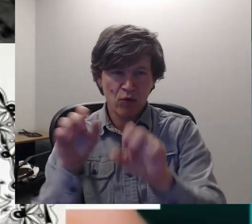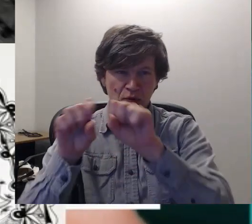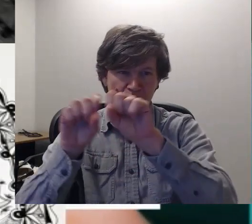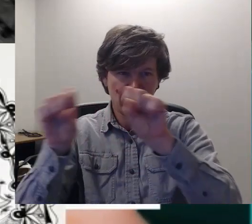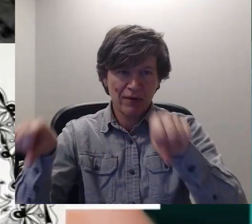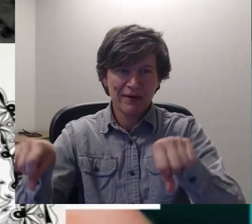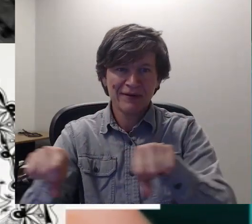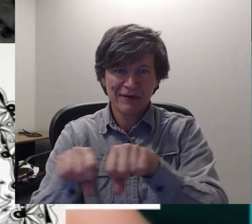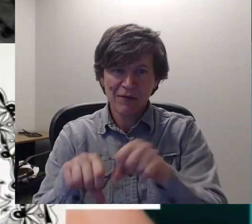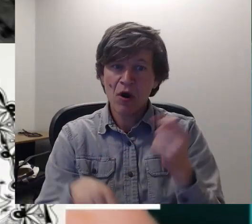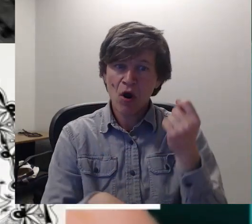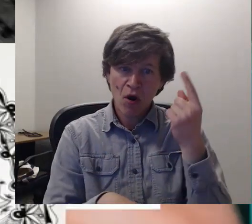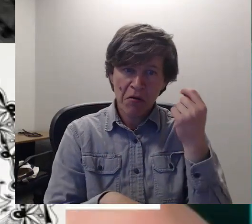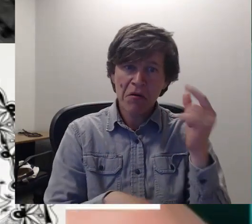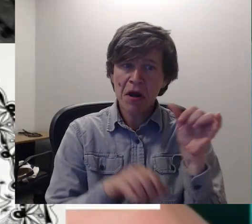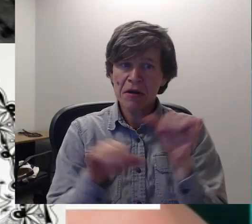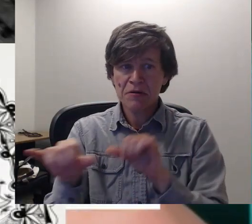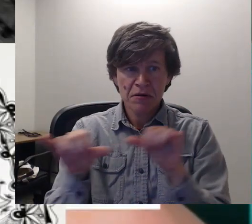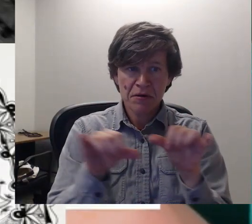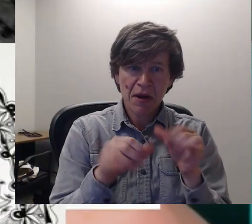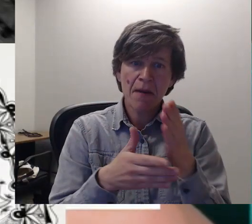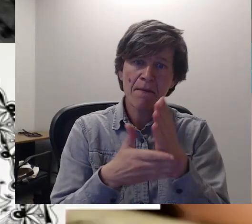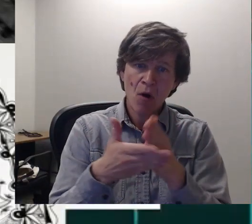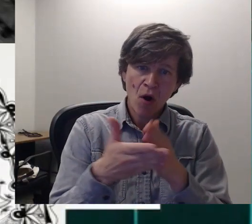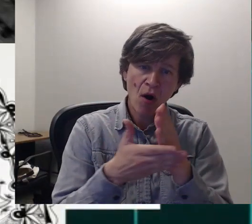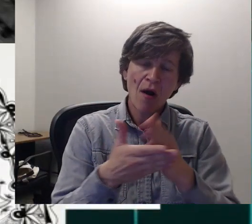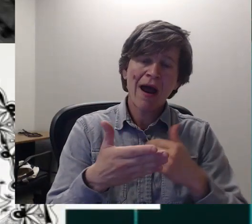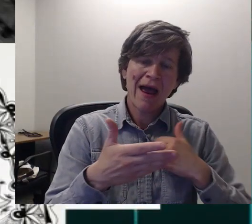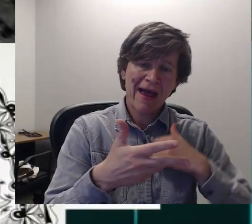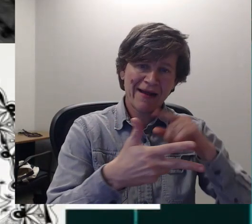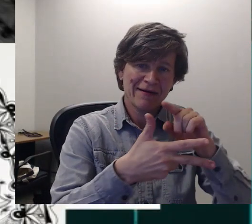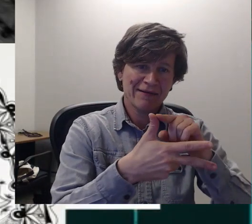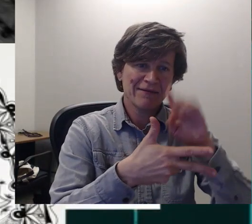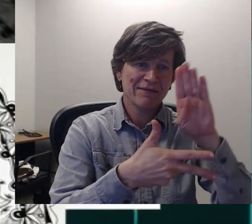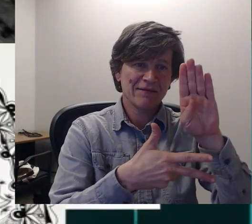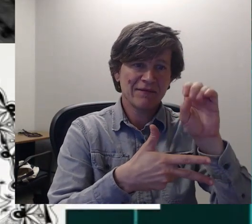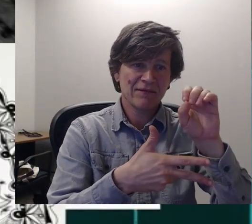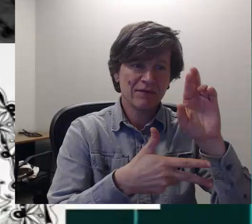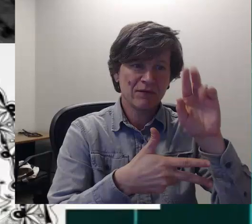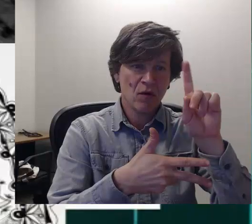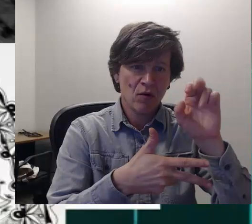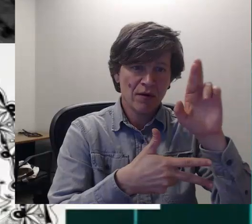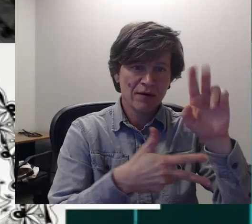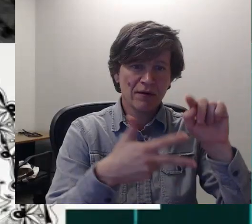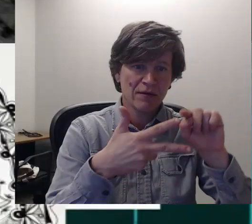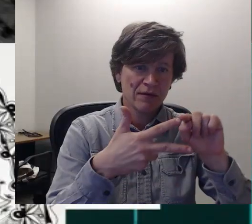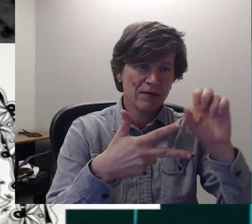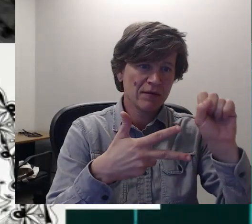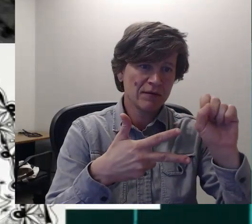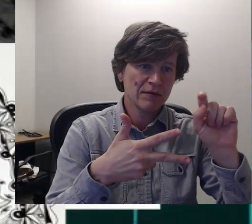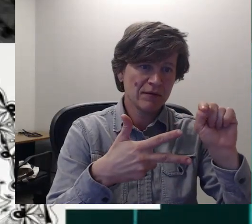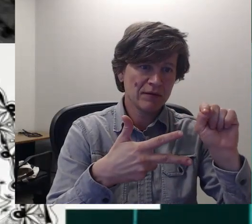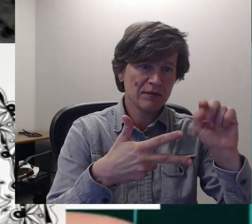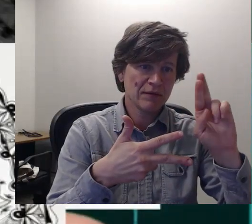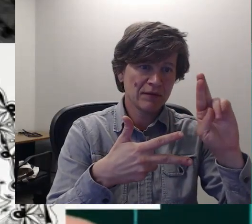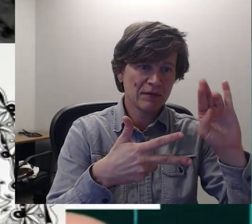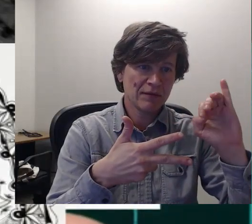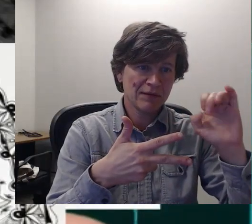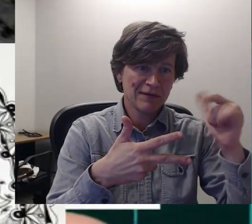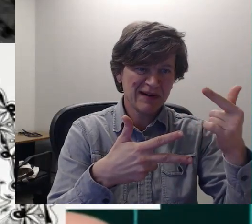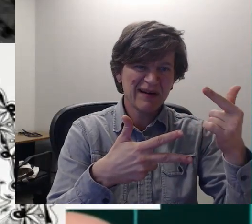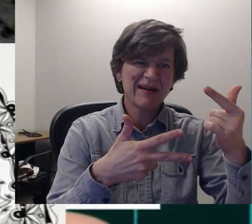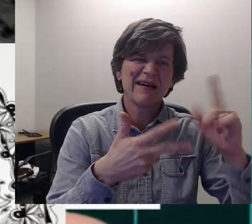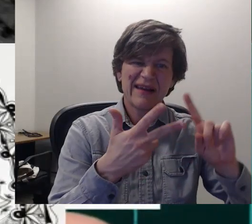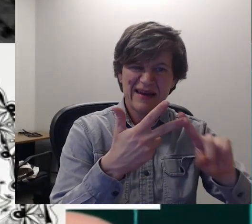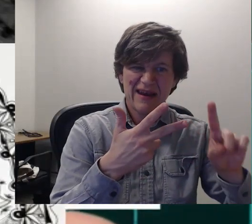Although it does have the same elements, a border, string, and different patterns in different spaces within, this doodle is